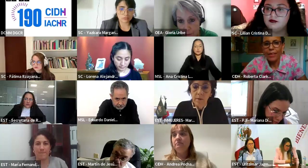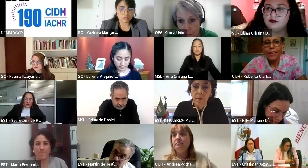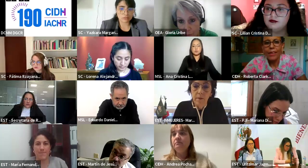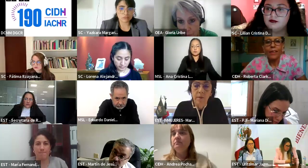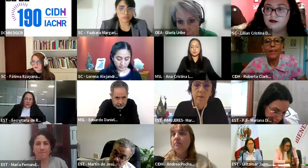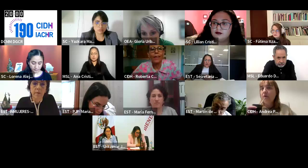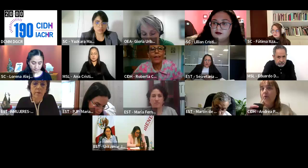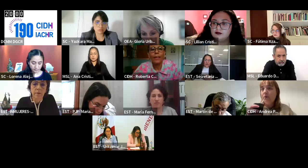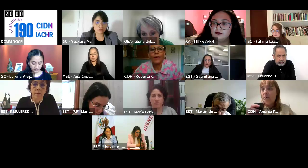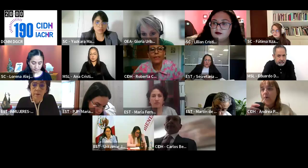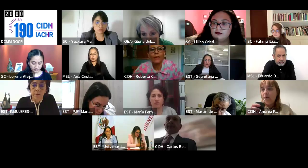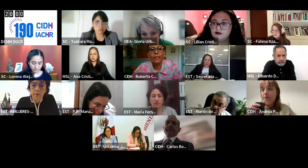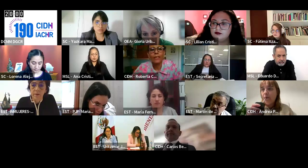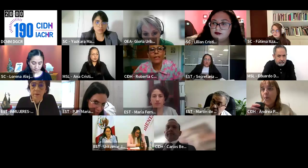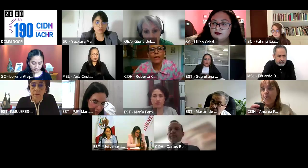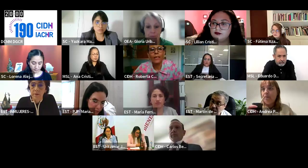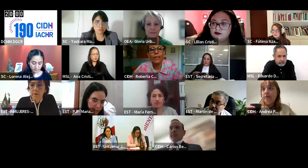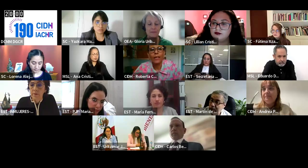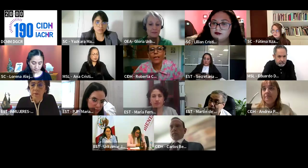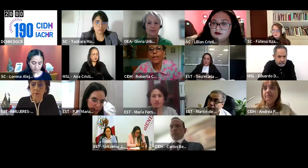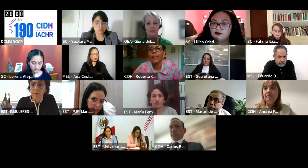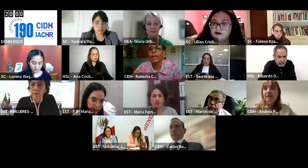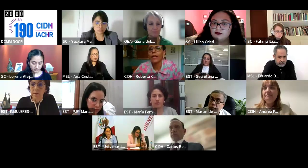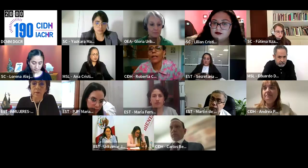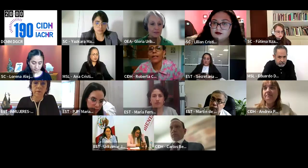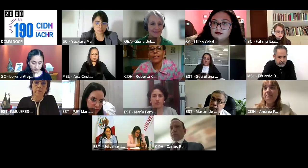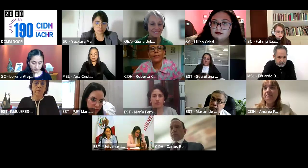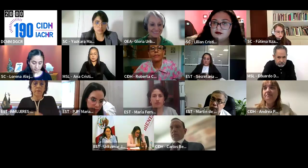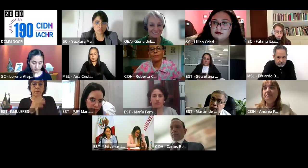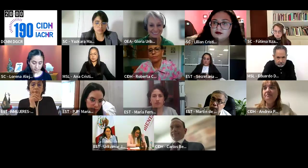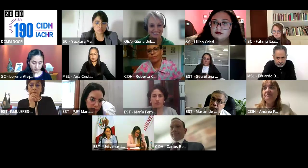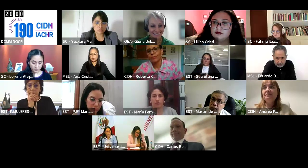Okay. No lo veo todavía, presidente. No, no yet. Ah, there he is.